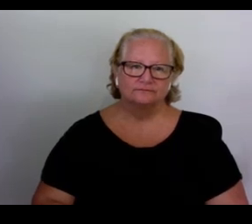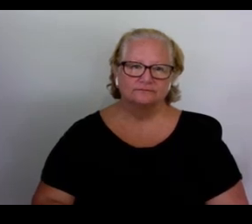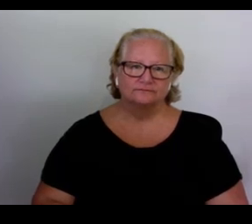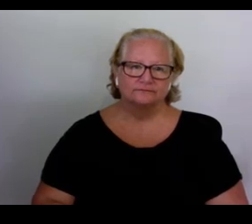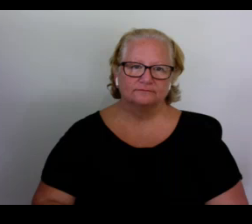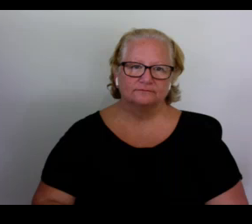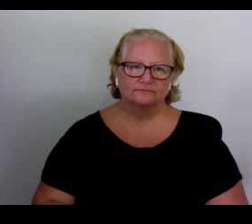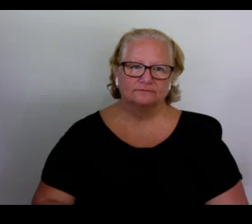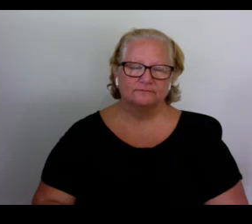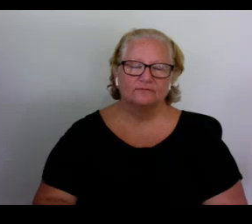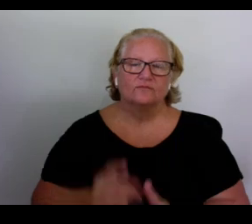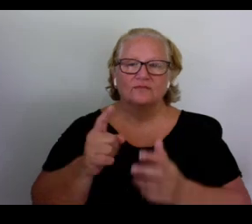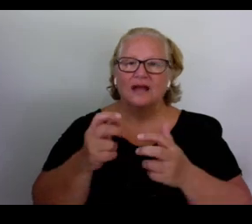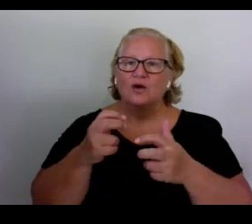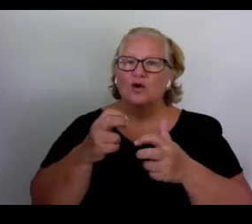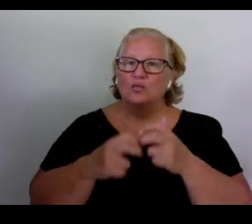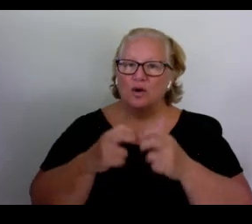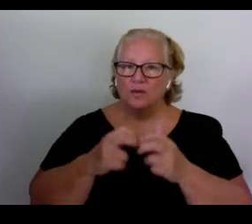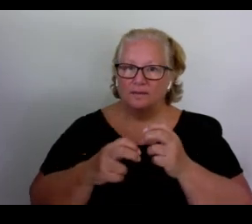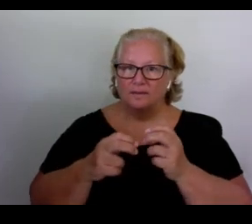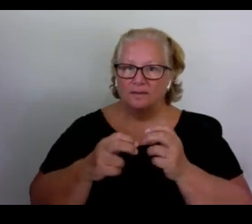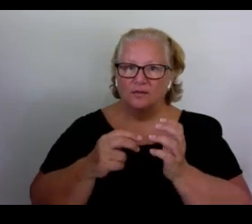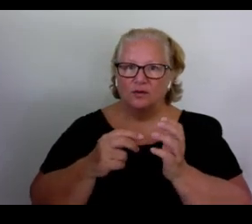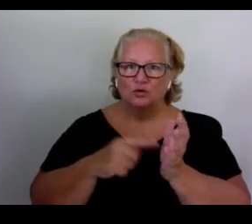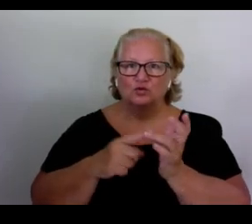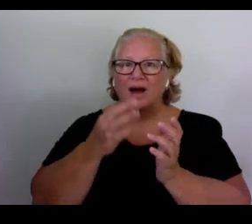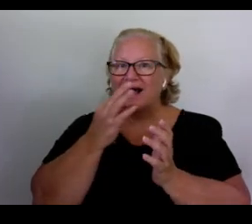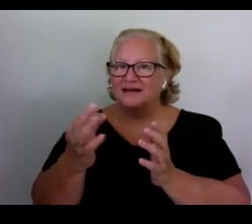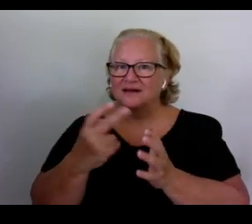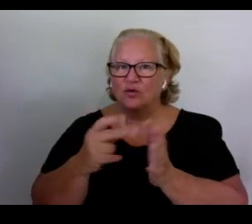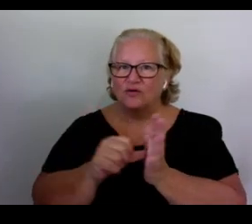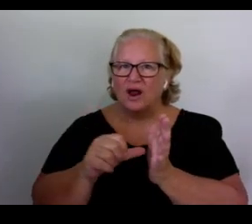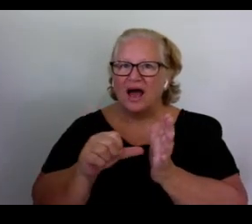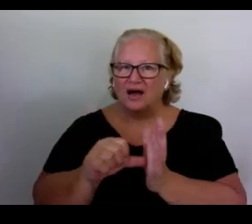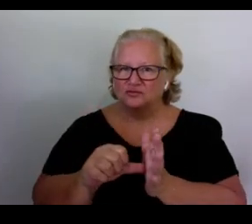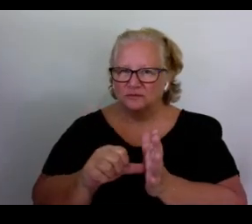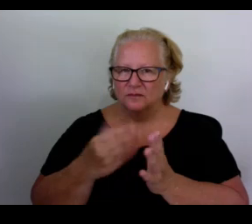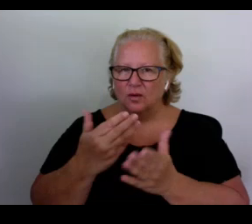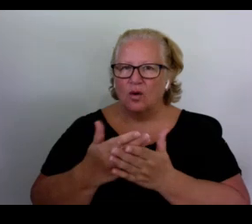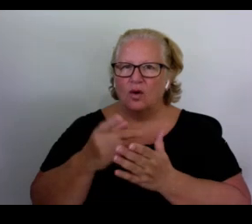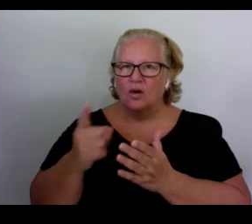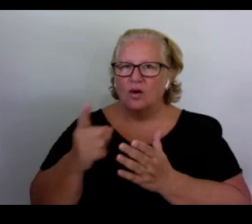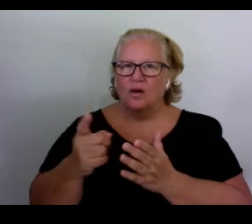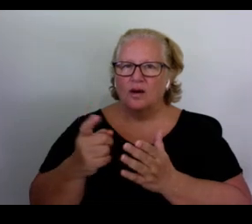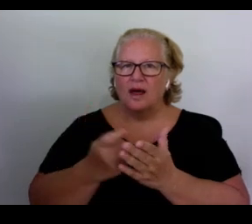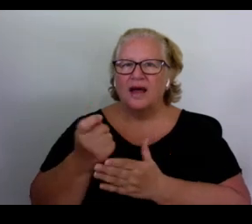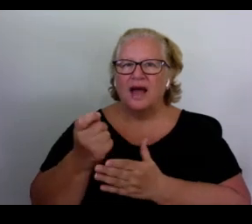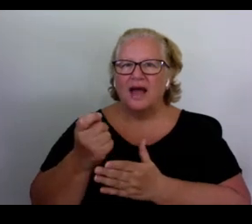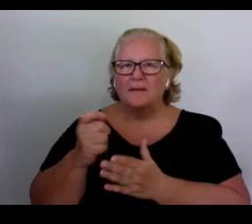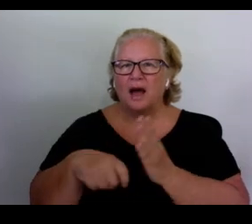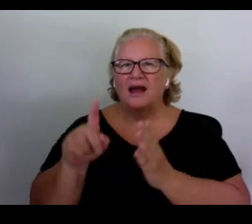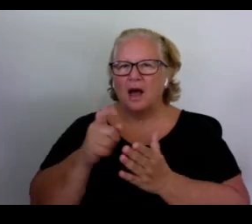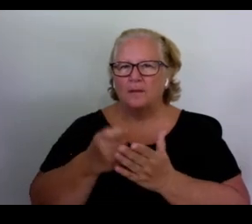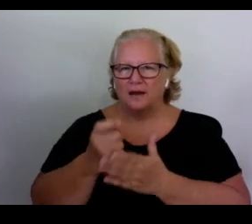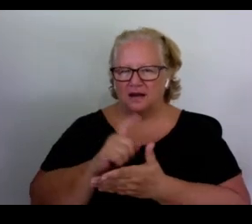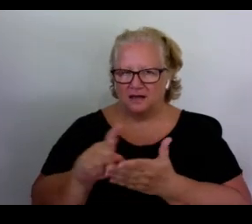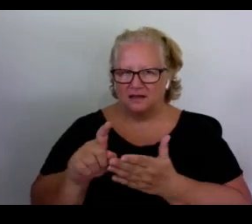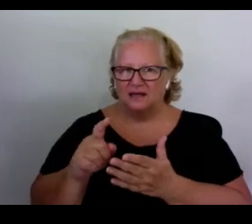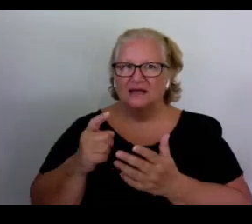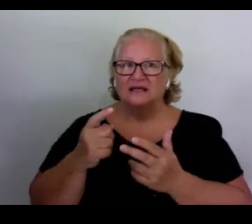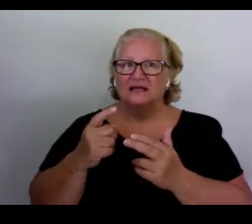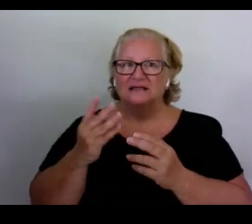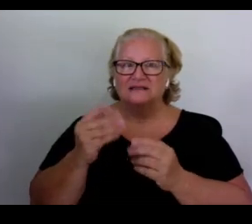for financial hardship from buy now, pay later schemes, is people are relying on them to survive. But if you want financial hardship, some